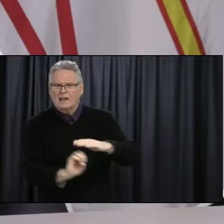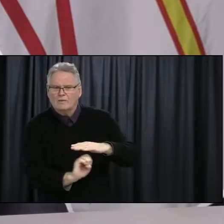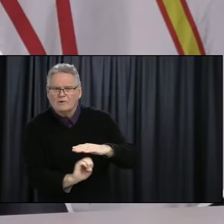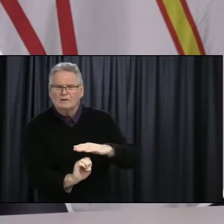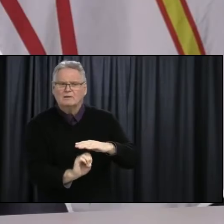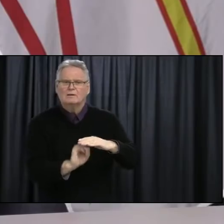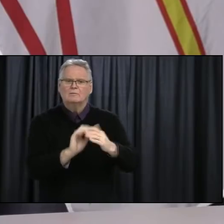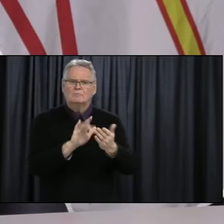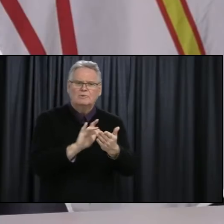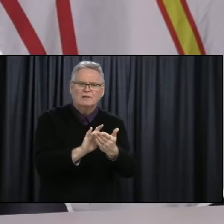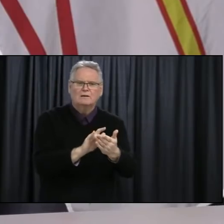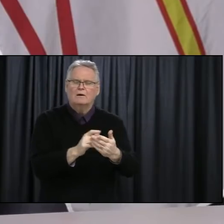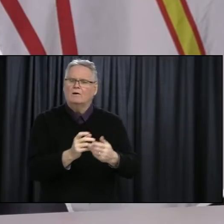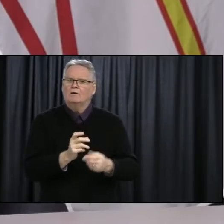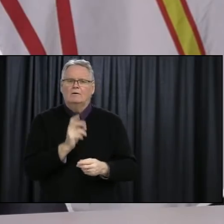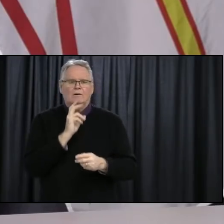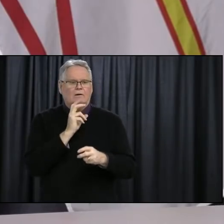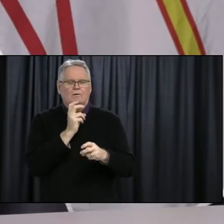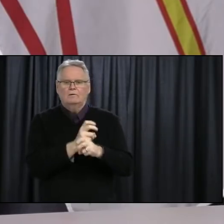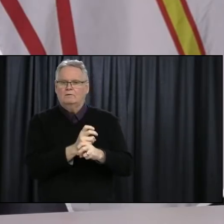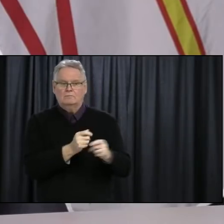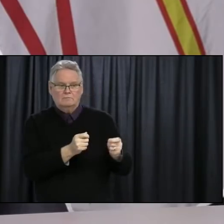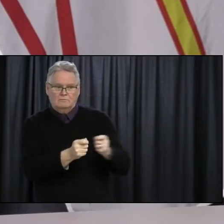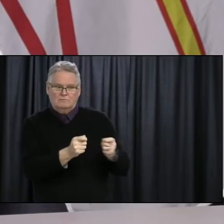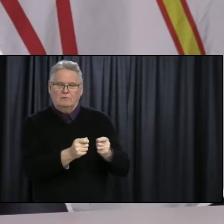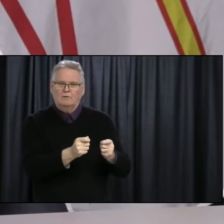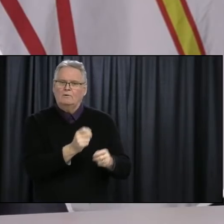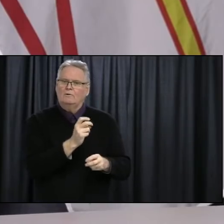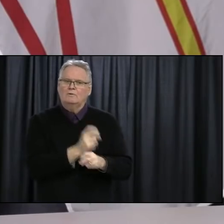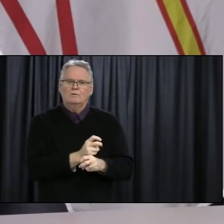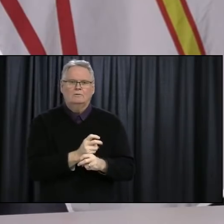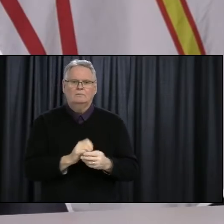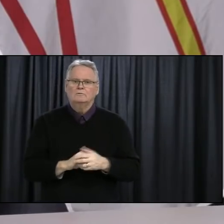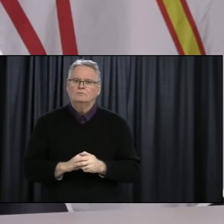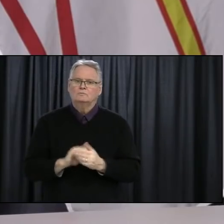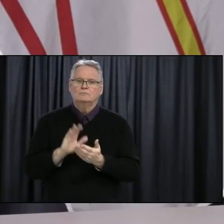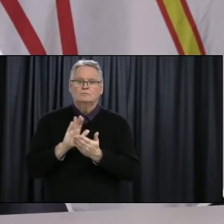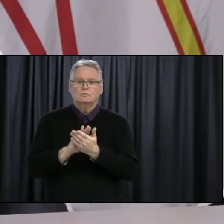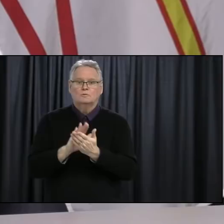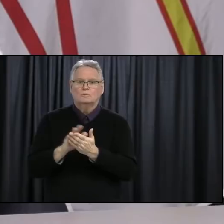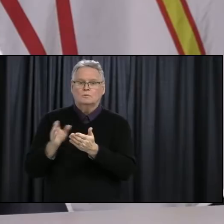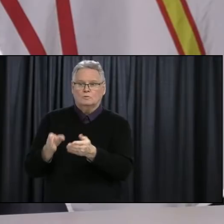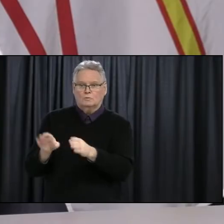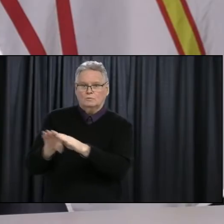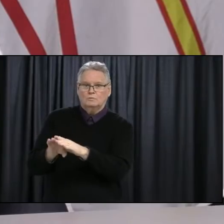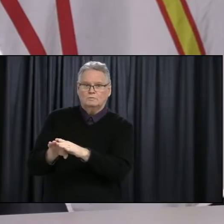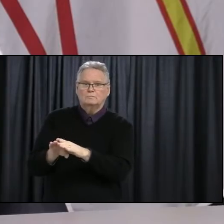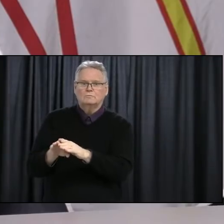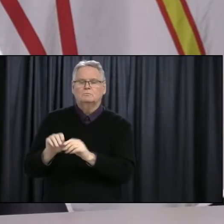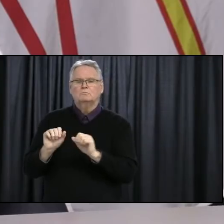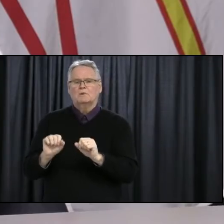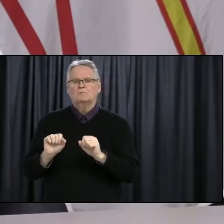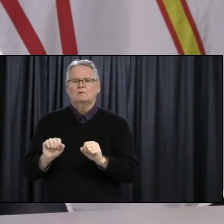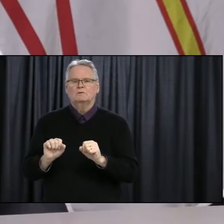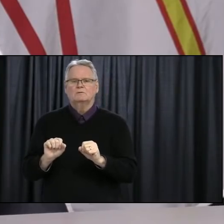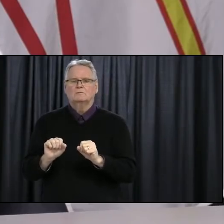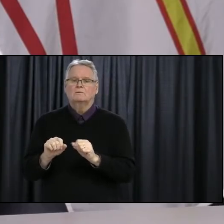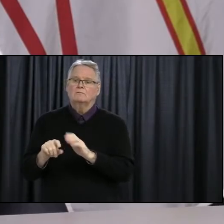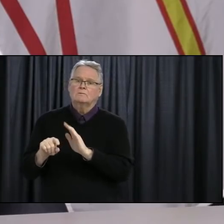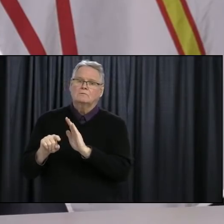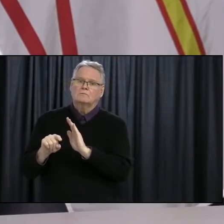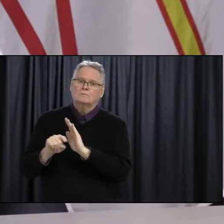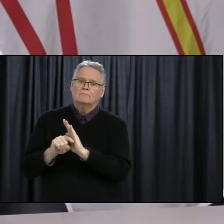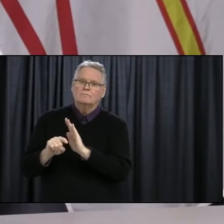unique needs, closing schools can have significant negative impacts. For this reason, it is not a decision that we make